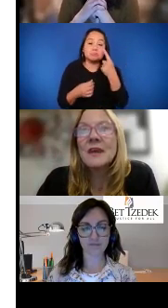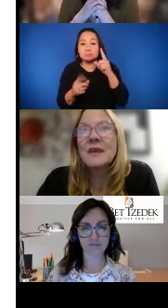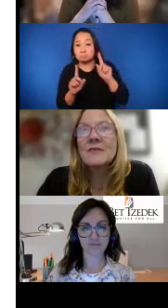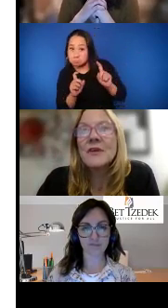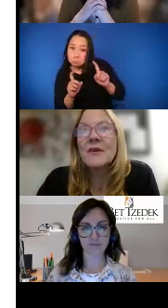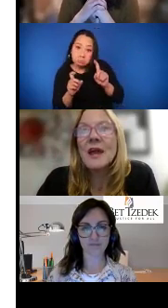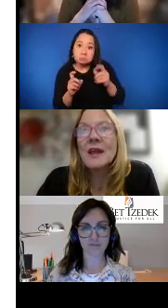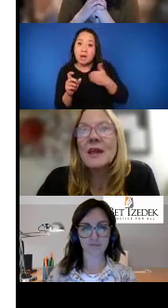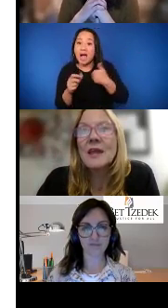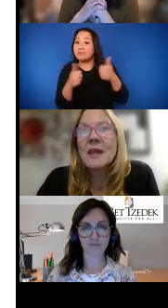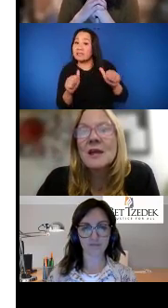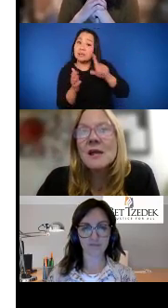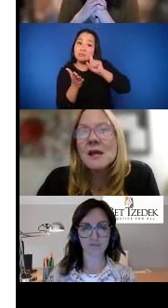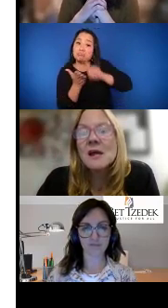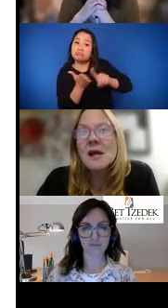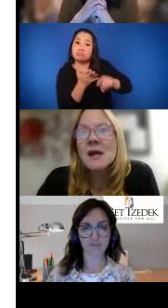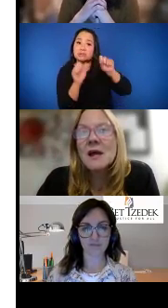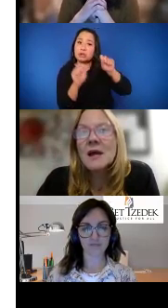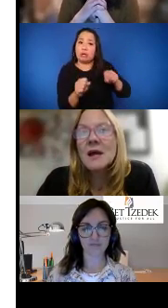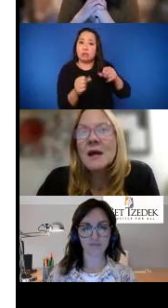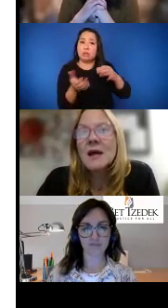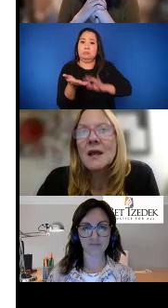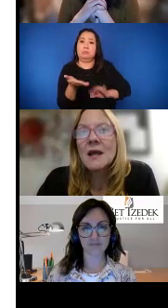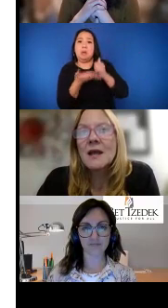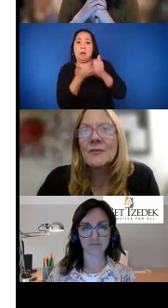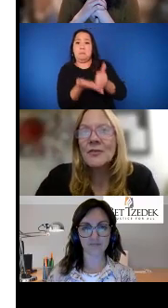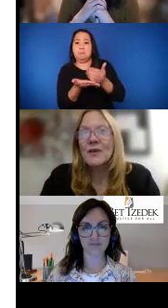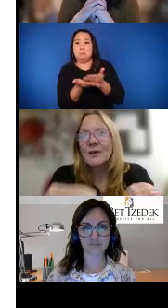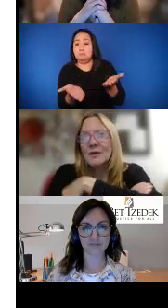to think if there are any,